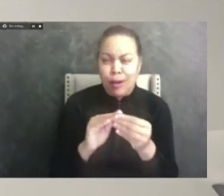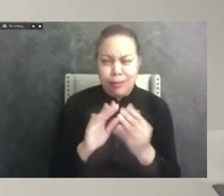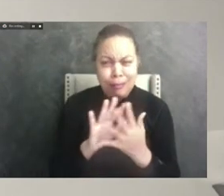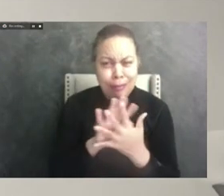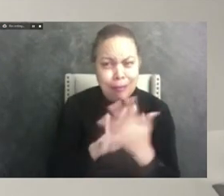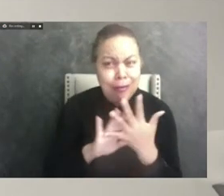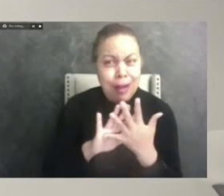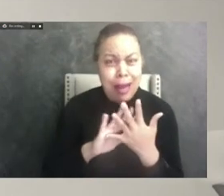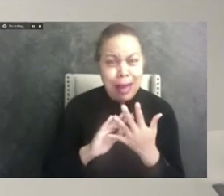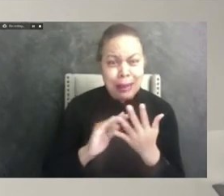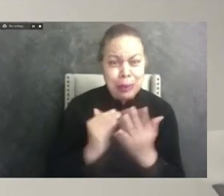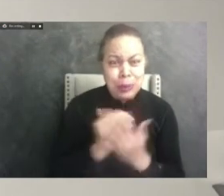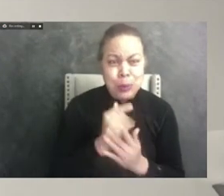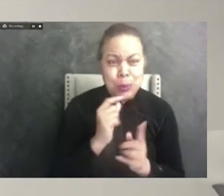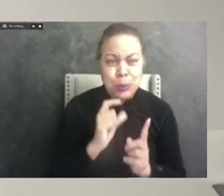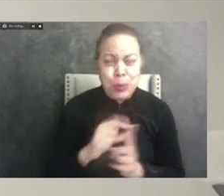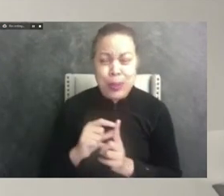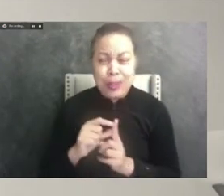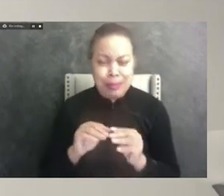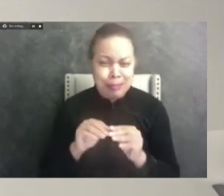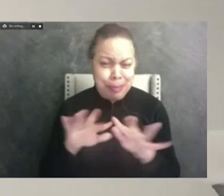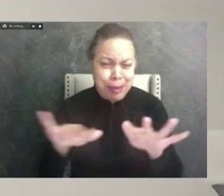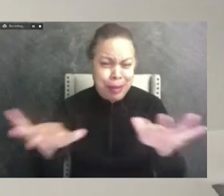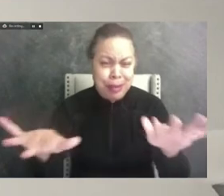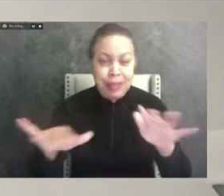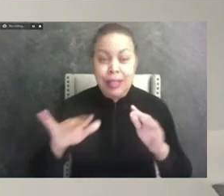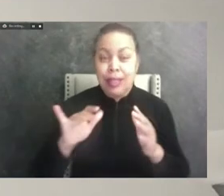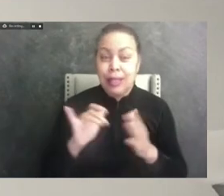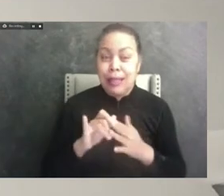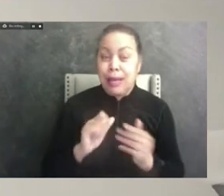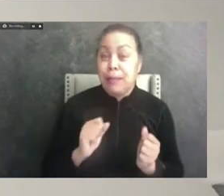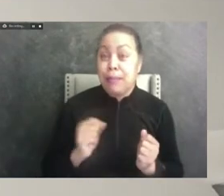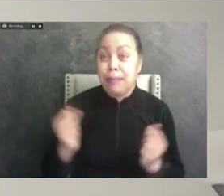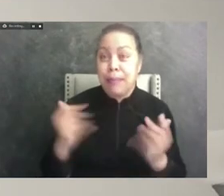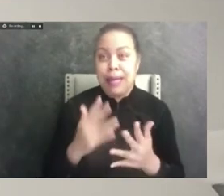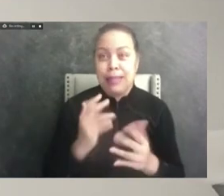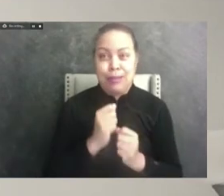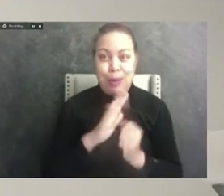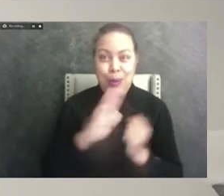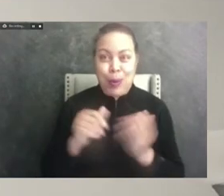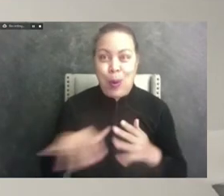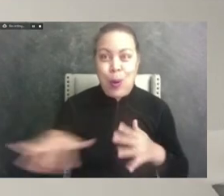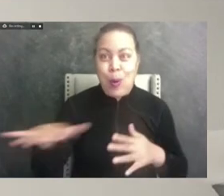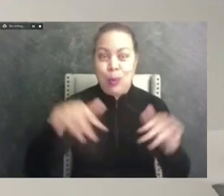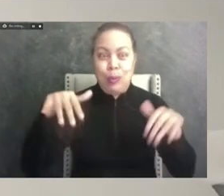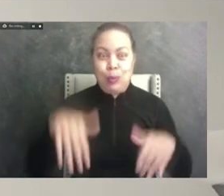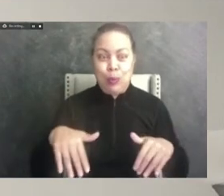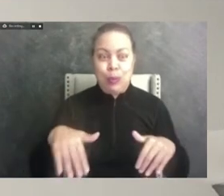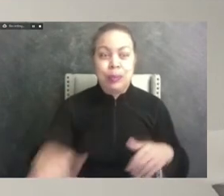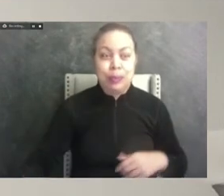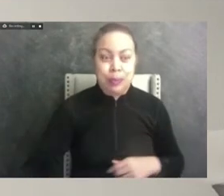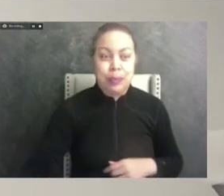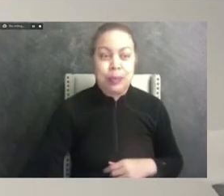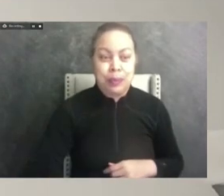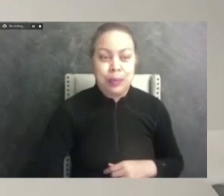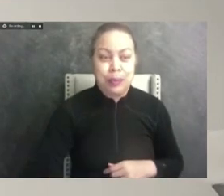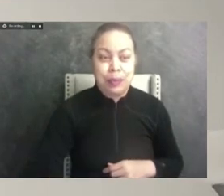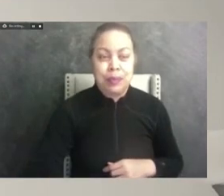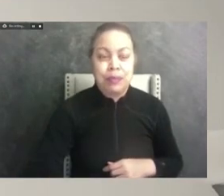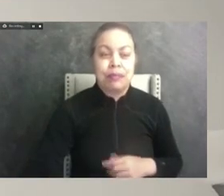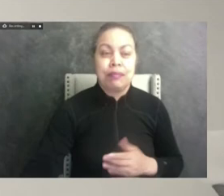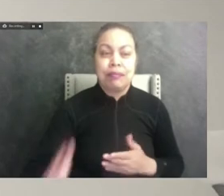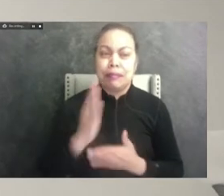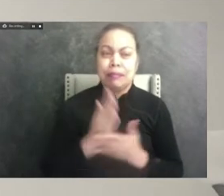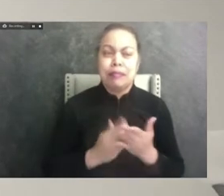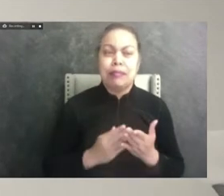the room with an alchemy that made the very molecules quake. The solitary words she handled